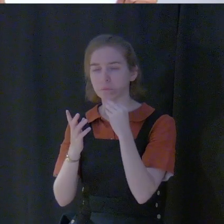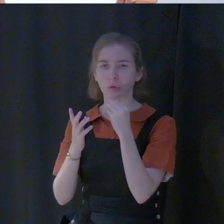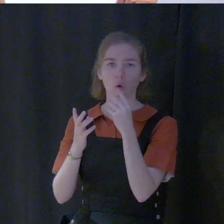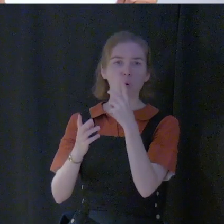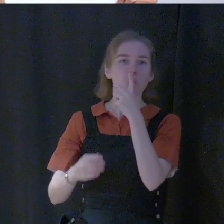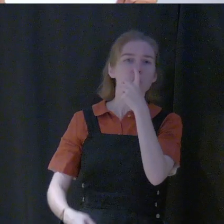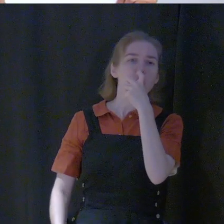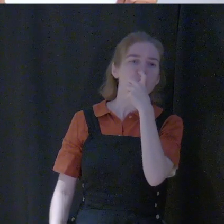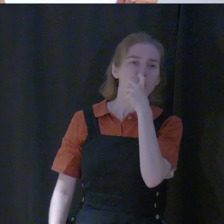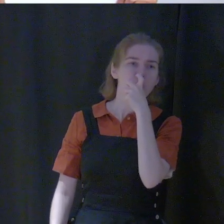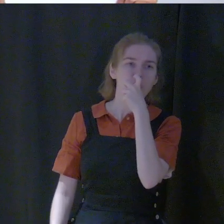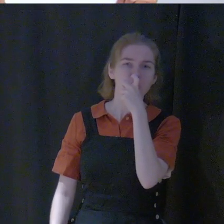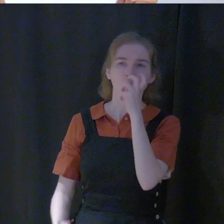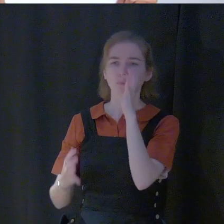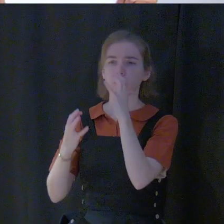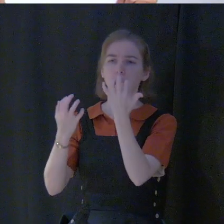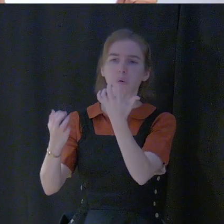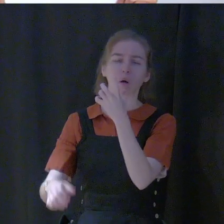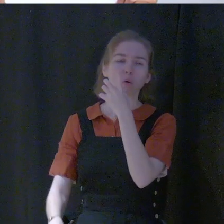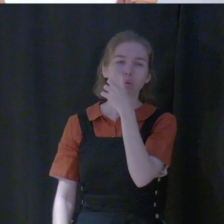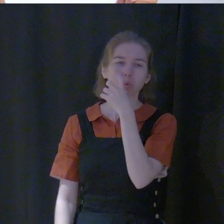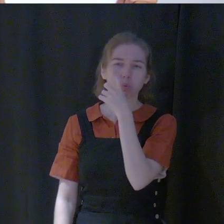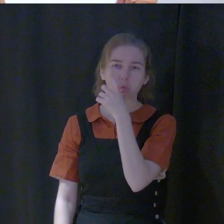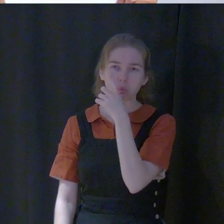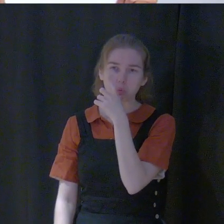who really is our audience?